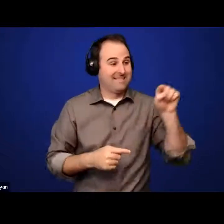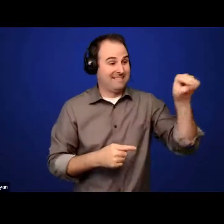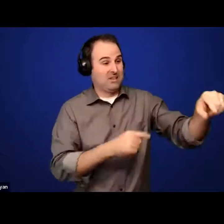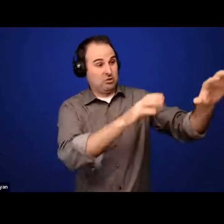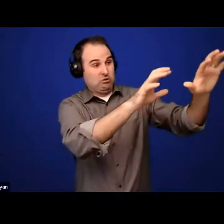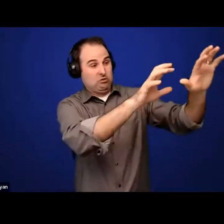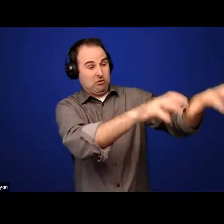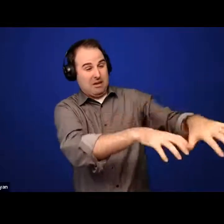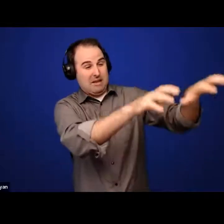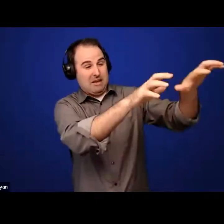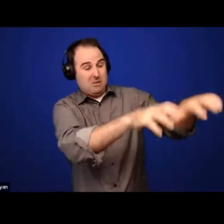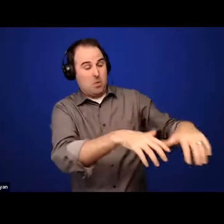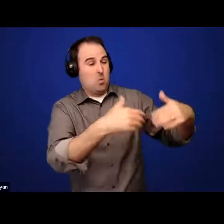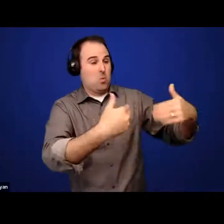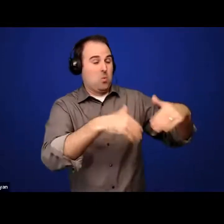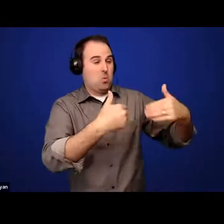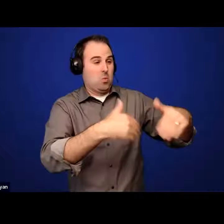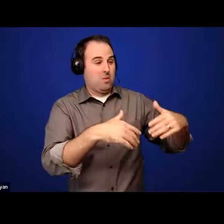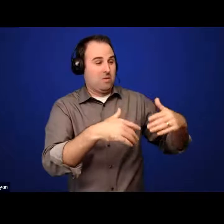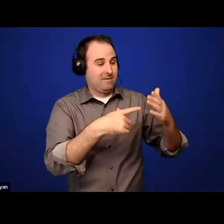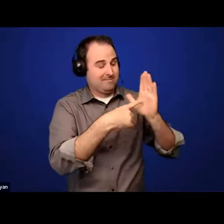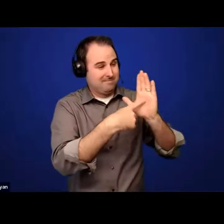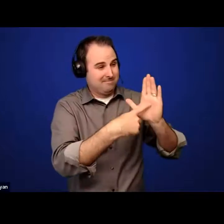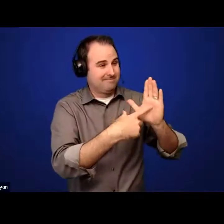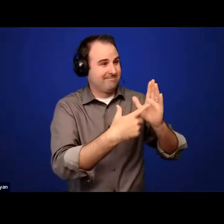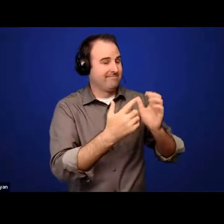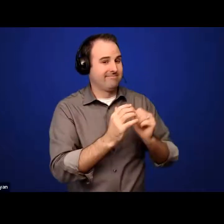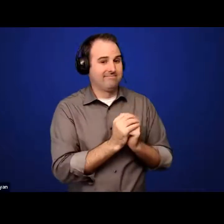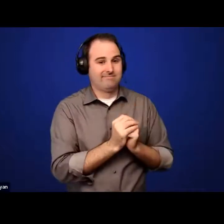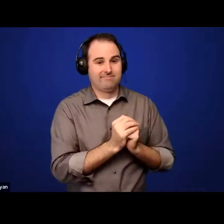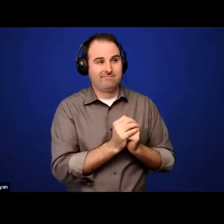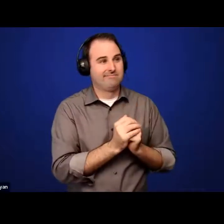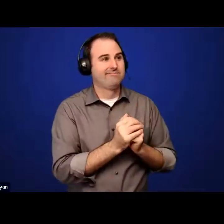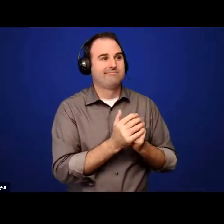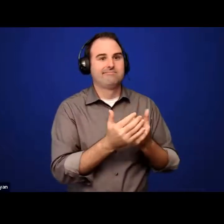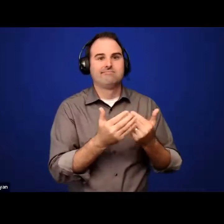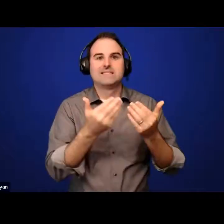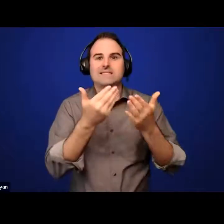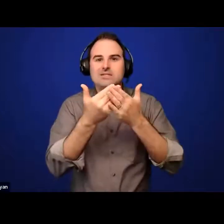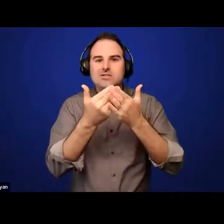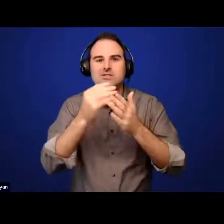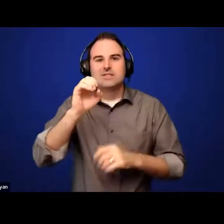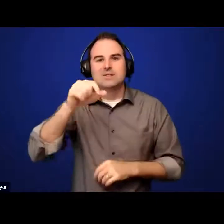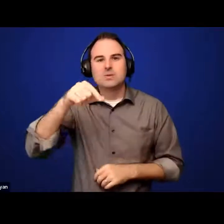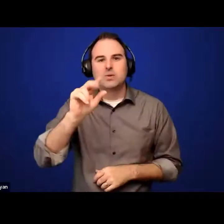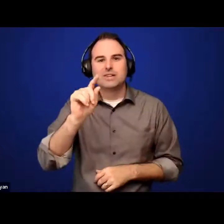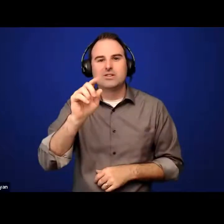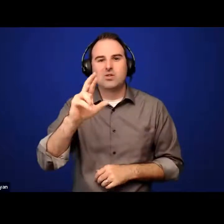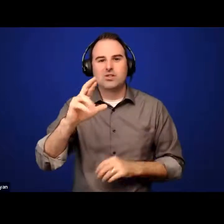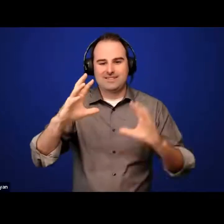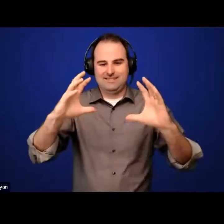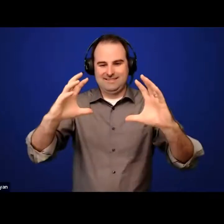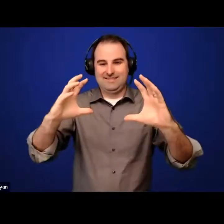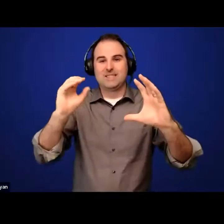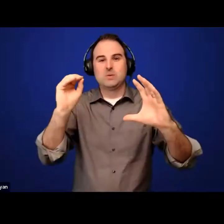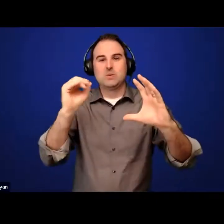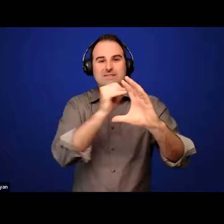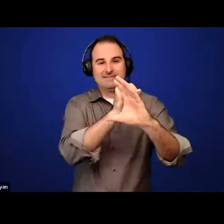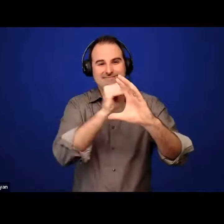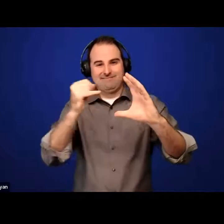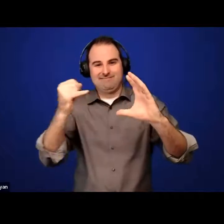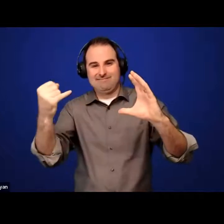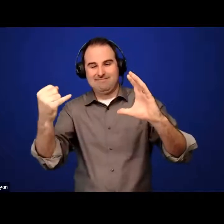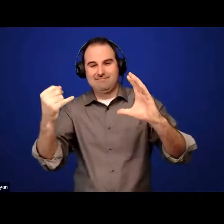like places around the equator, or area